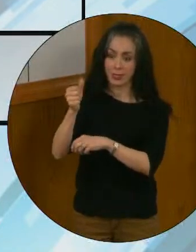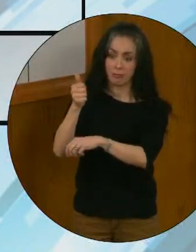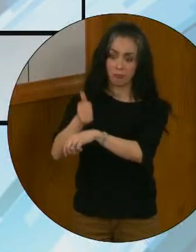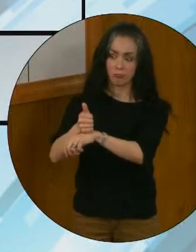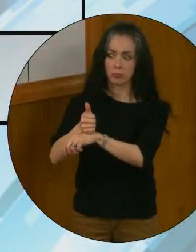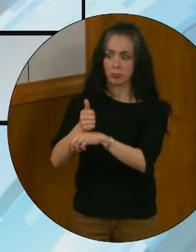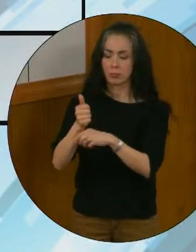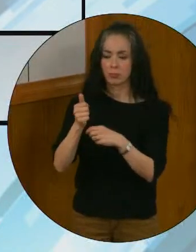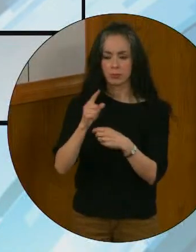committed, and